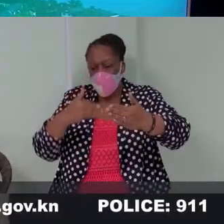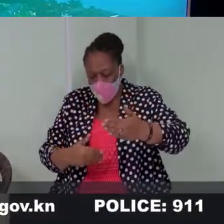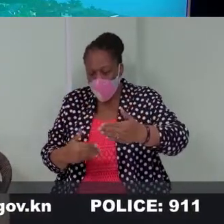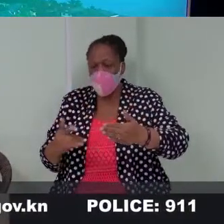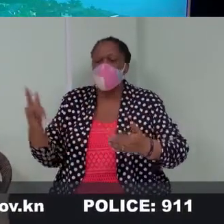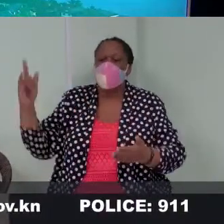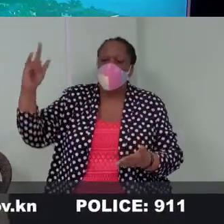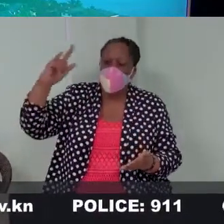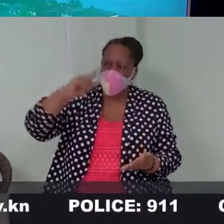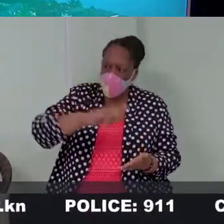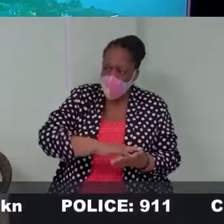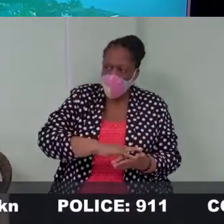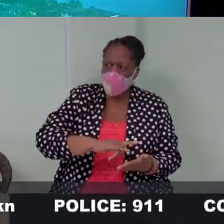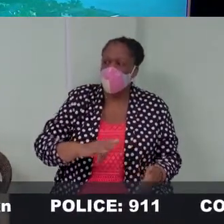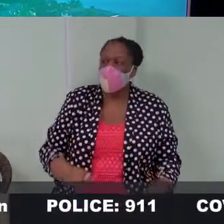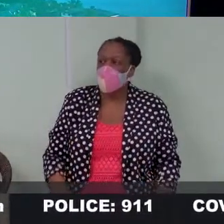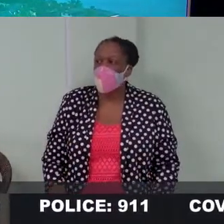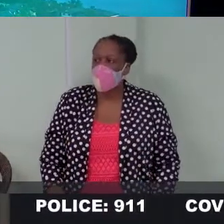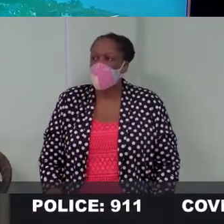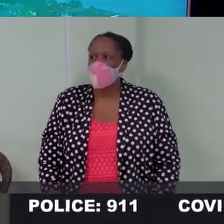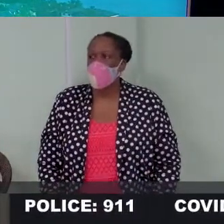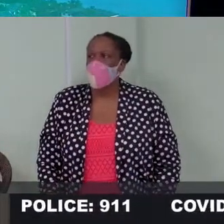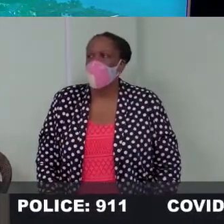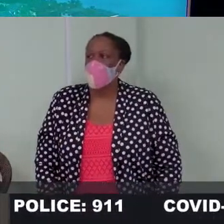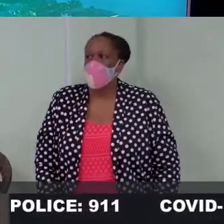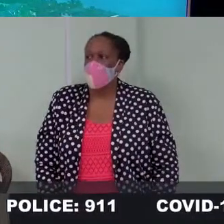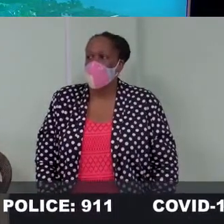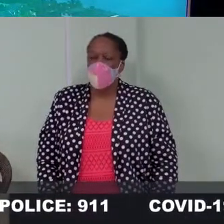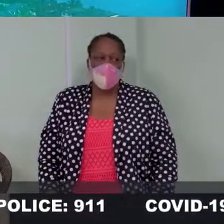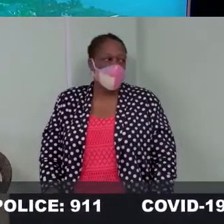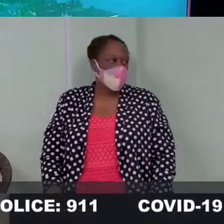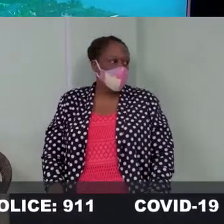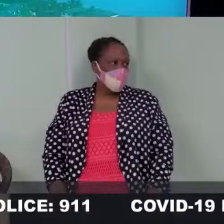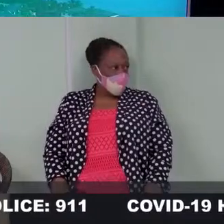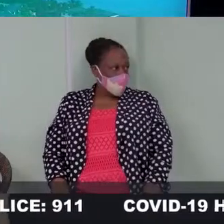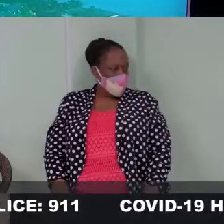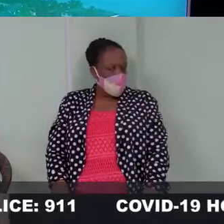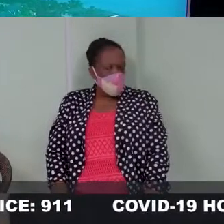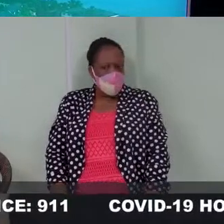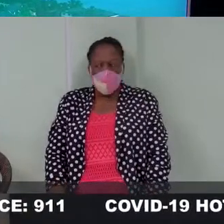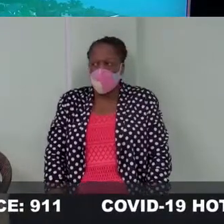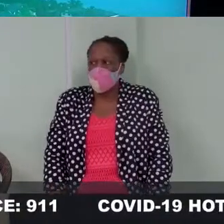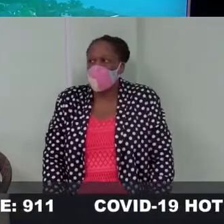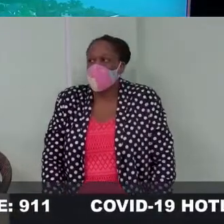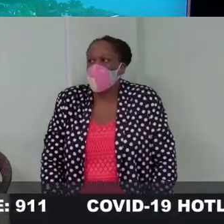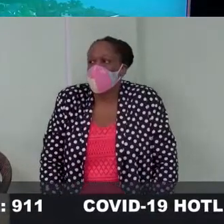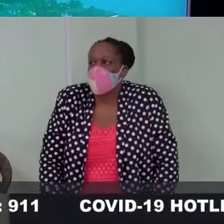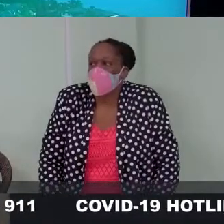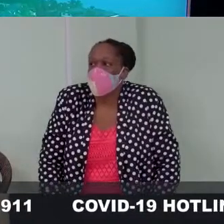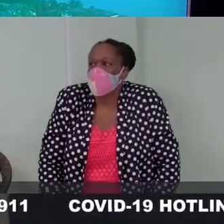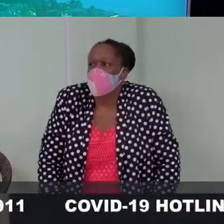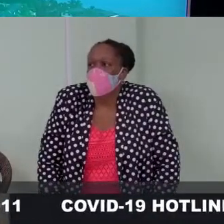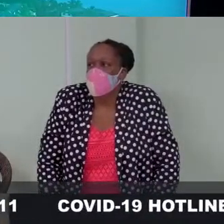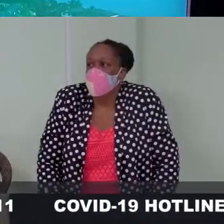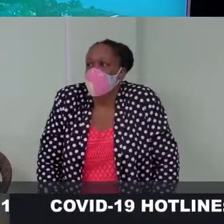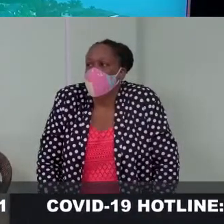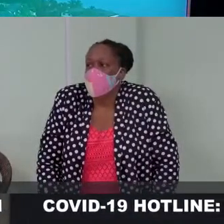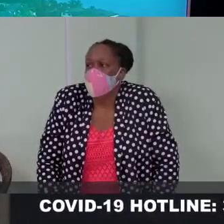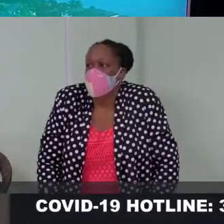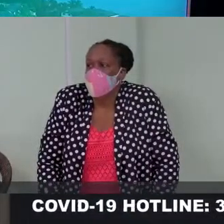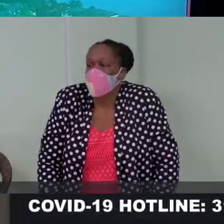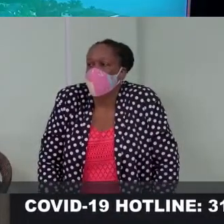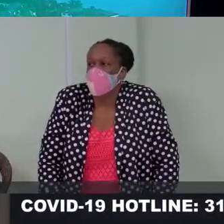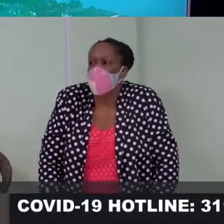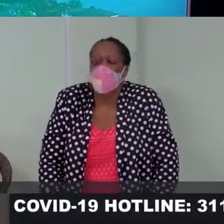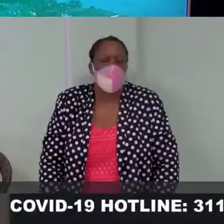we've processed a number of flights so far, and majority of inbound travelers have been able to